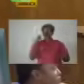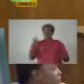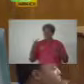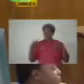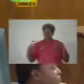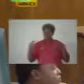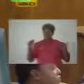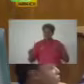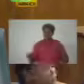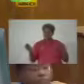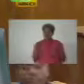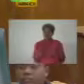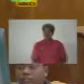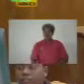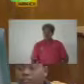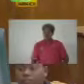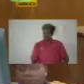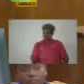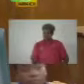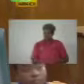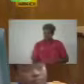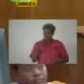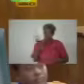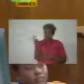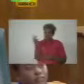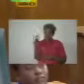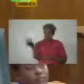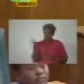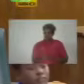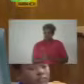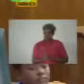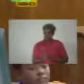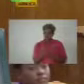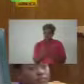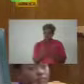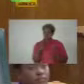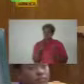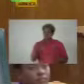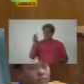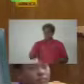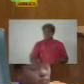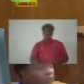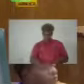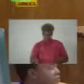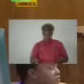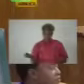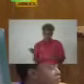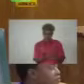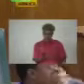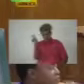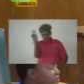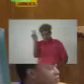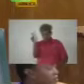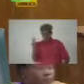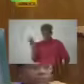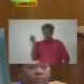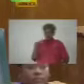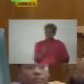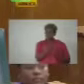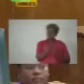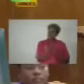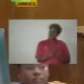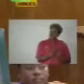event may lock off at 2. The law says it shall. So until there